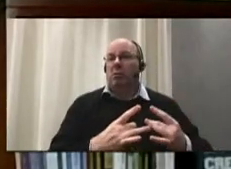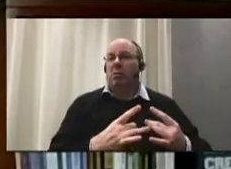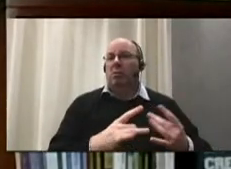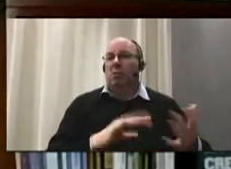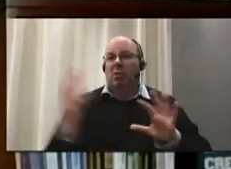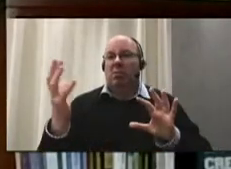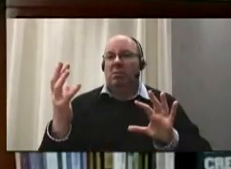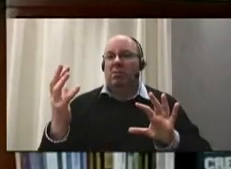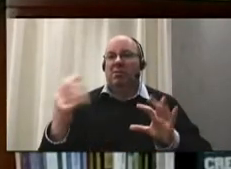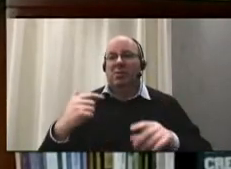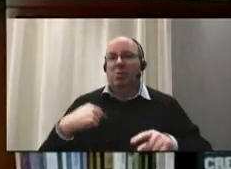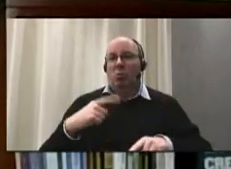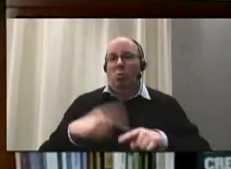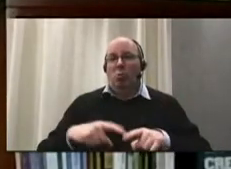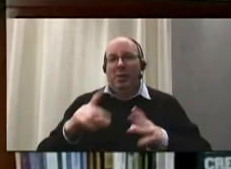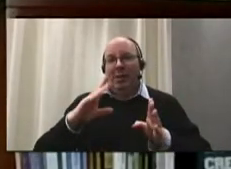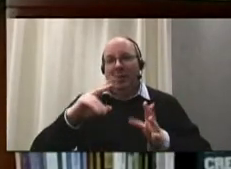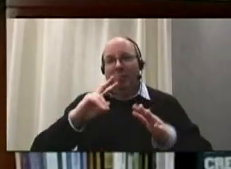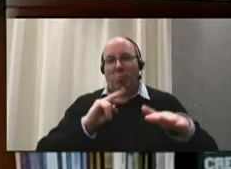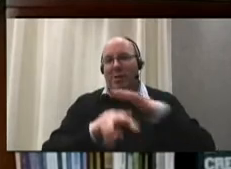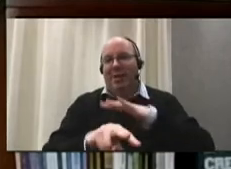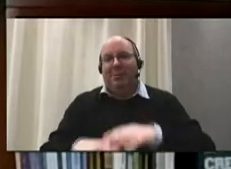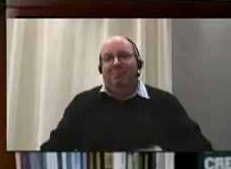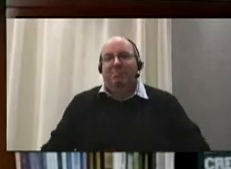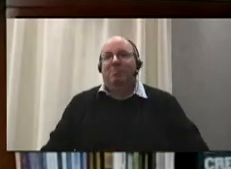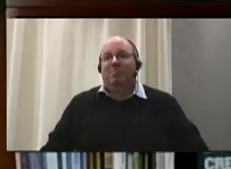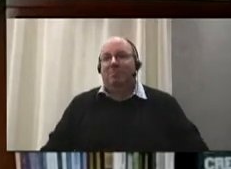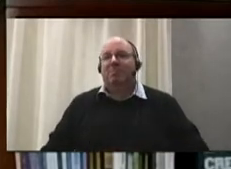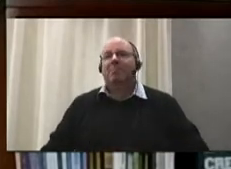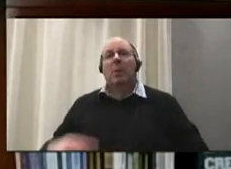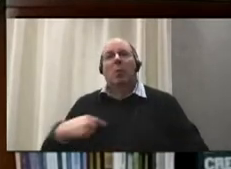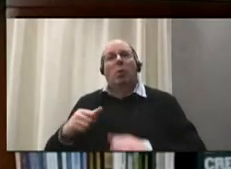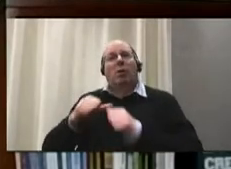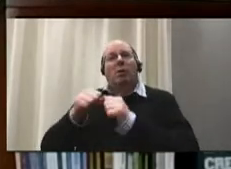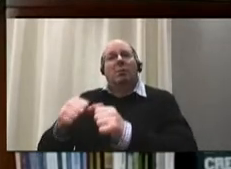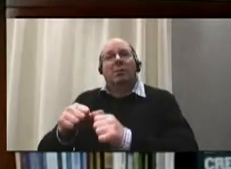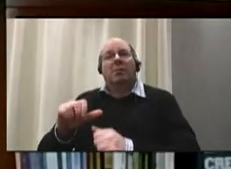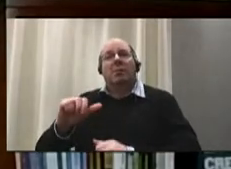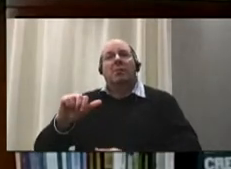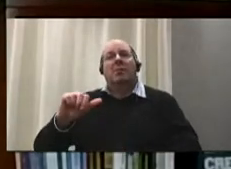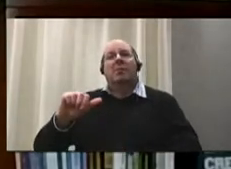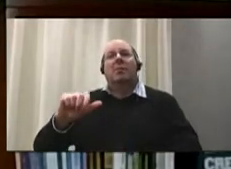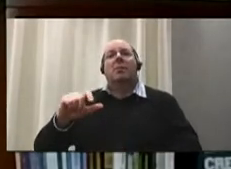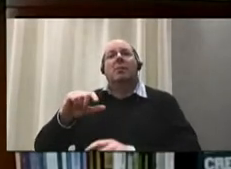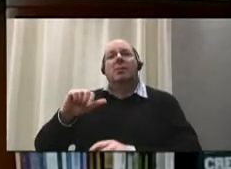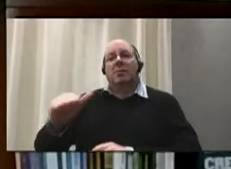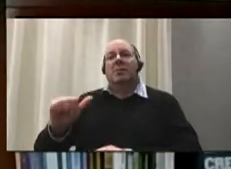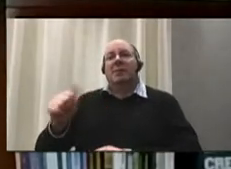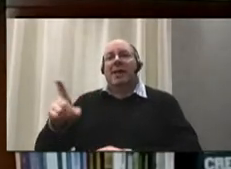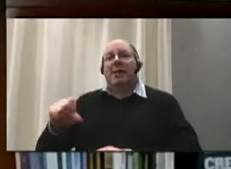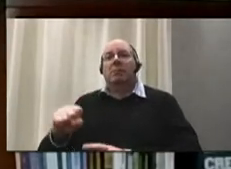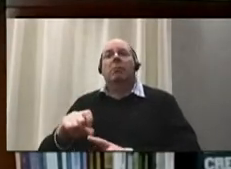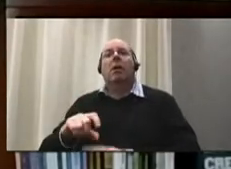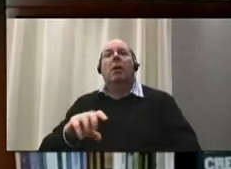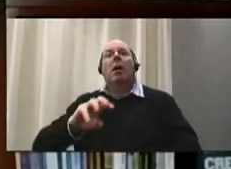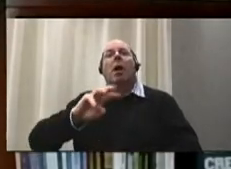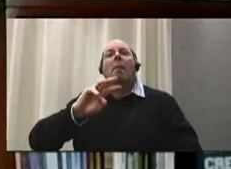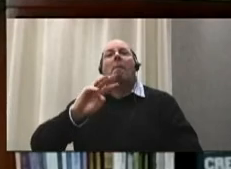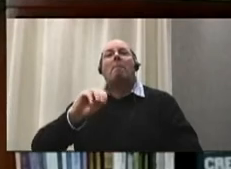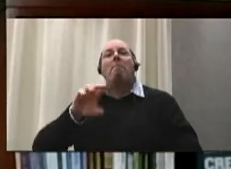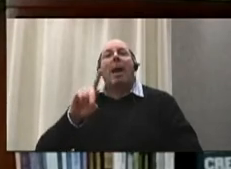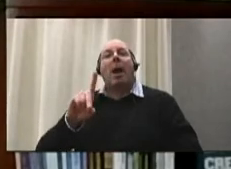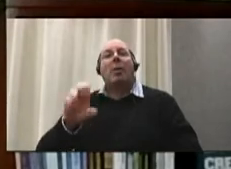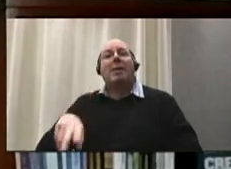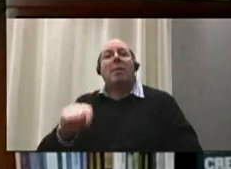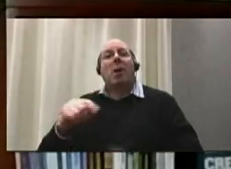there's guidance from the Maryland Department of Health and CDC that says the only way that you can go to the only